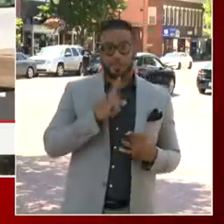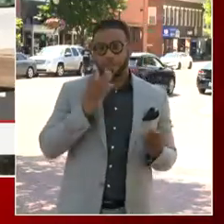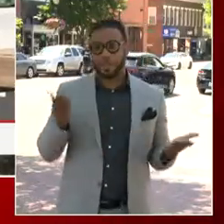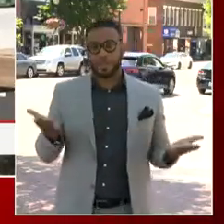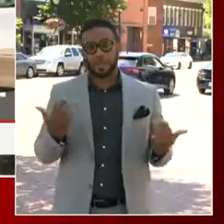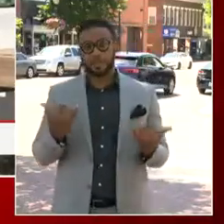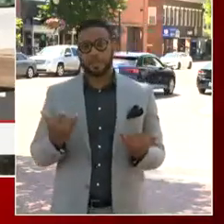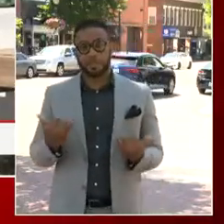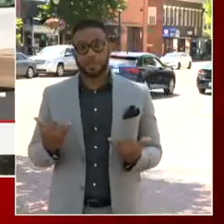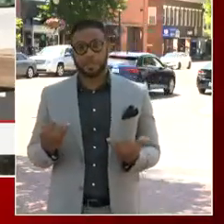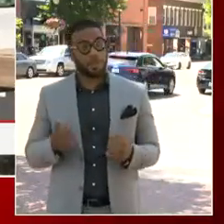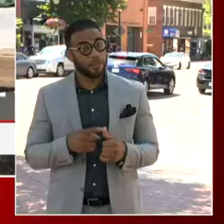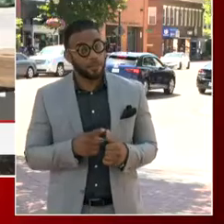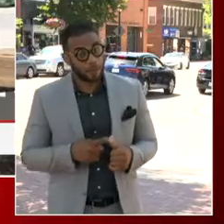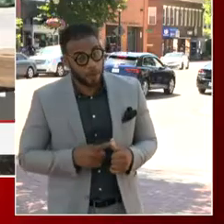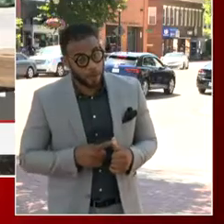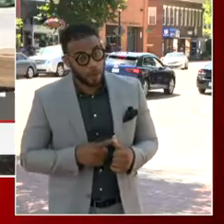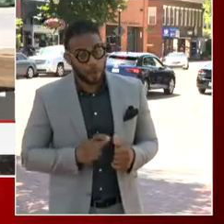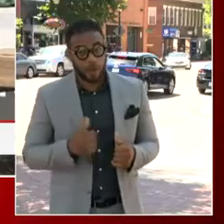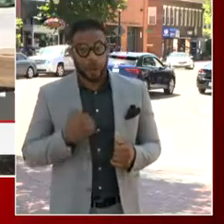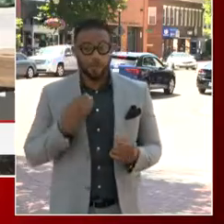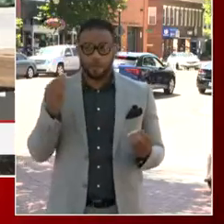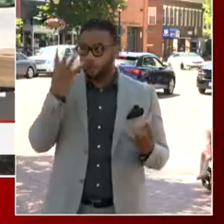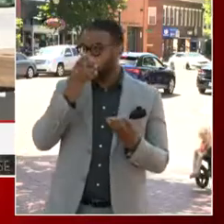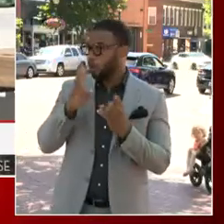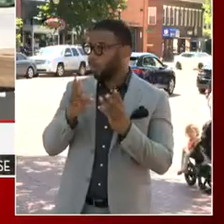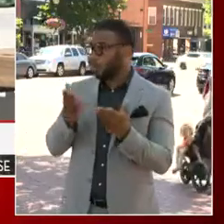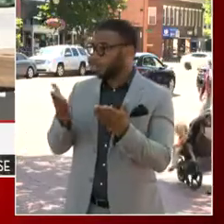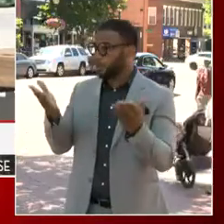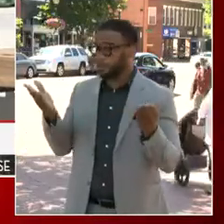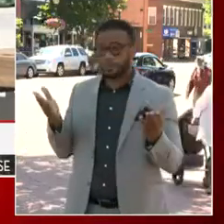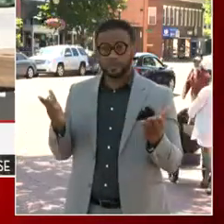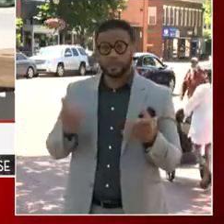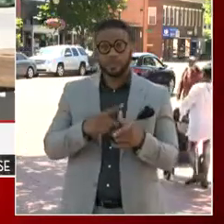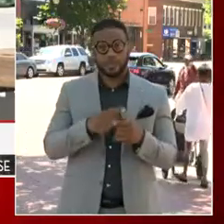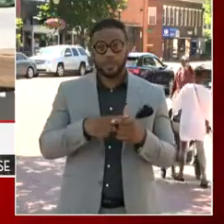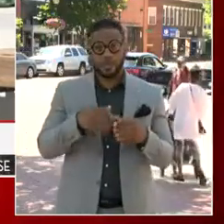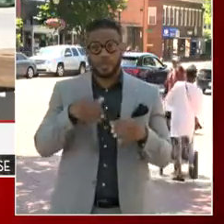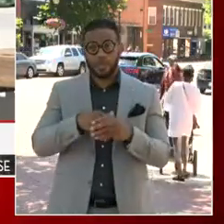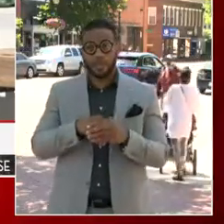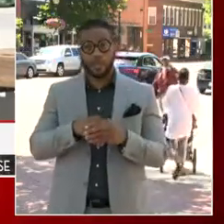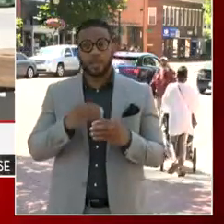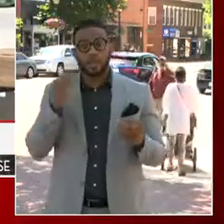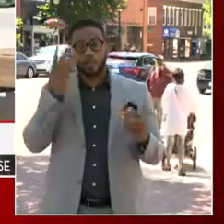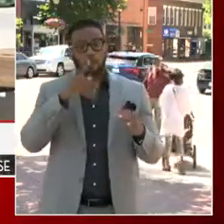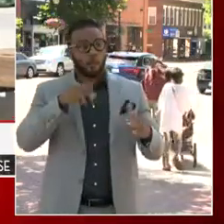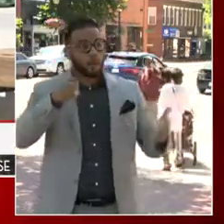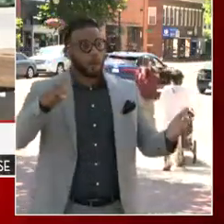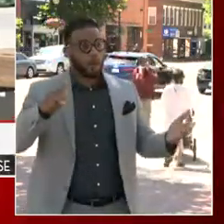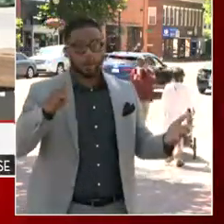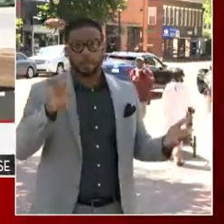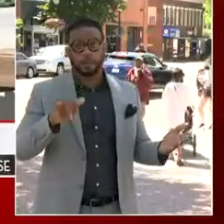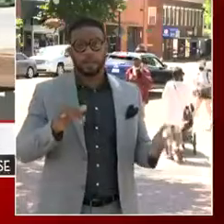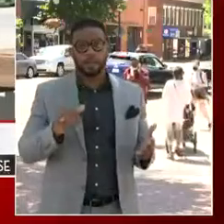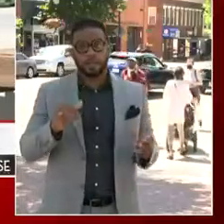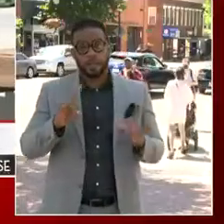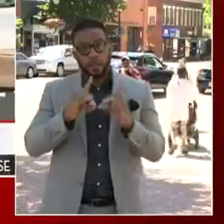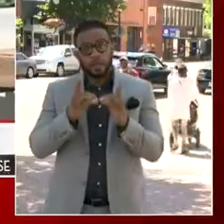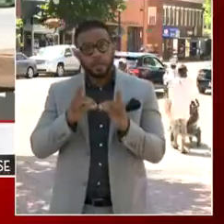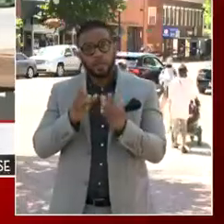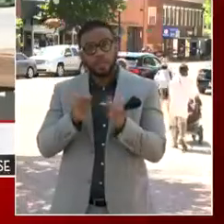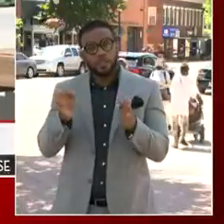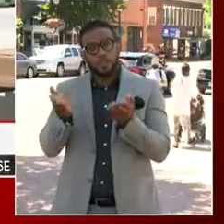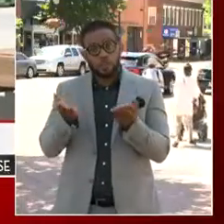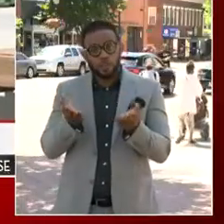out here today. First of all, we got gorgeous weather, and then we're in this gorgeous park that the Department of